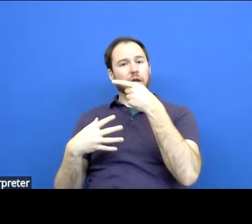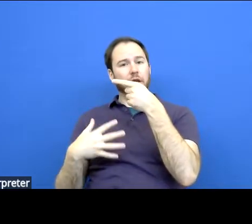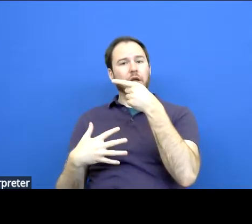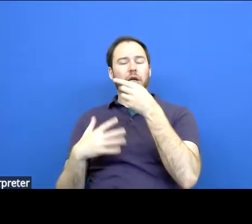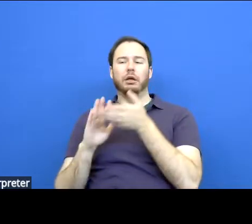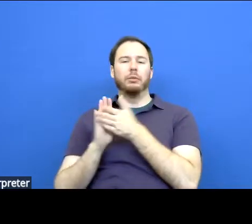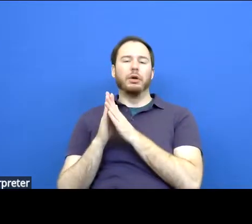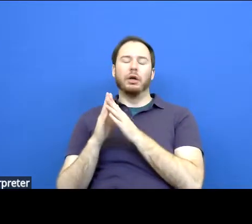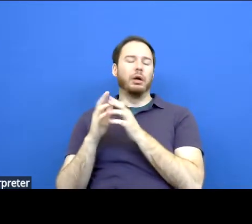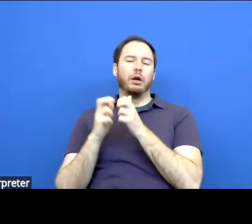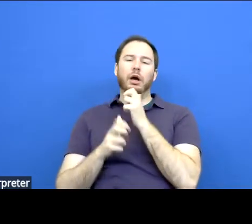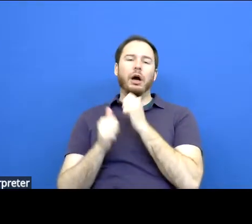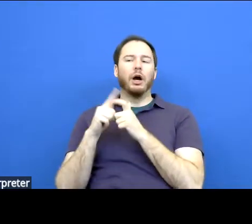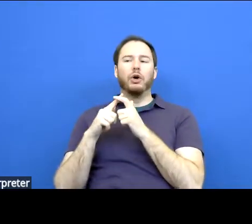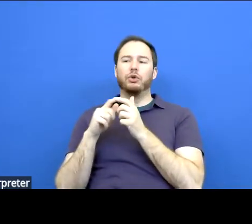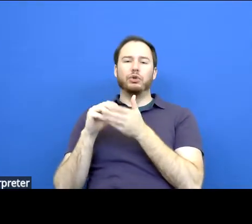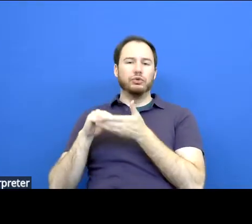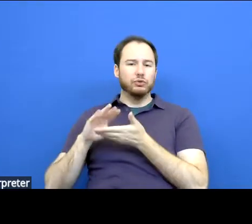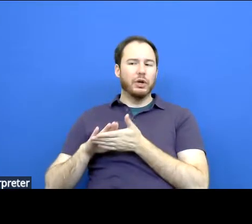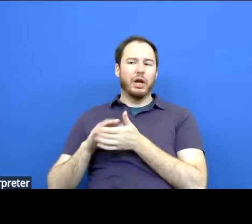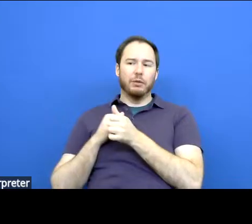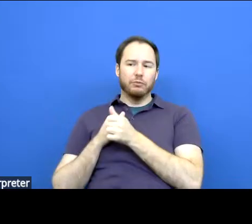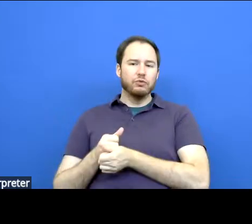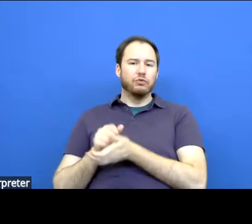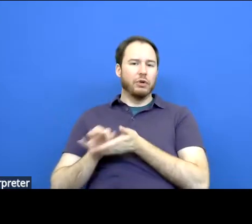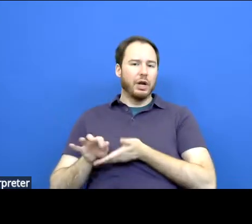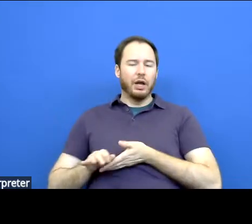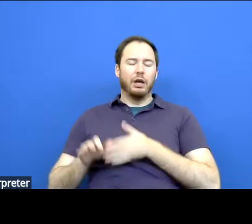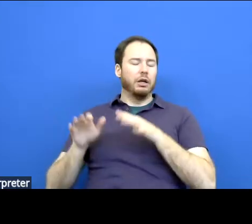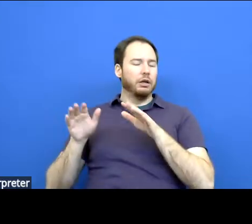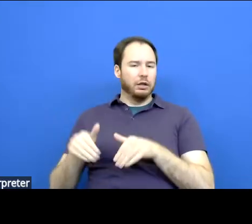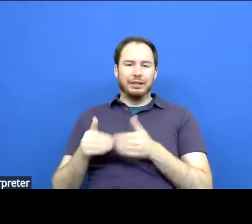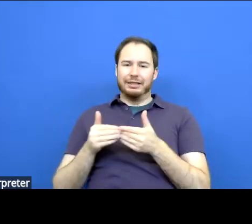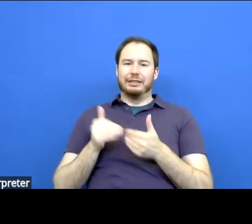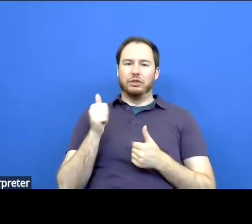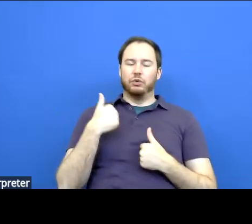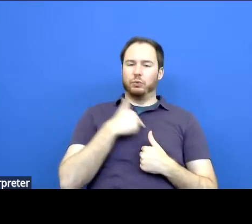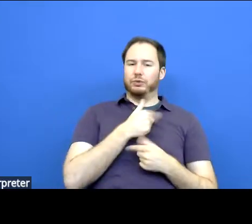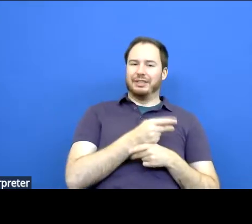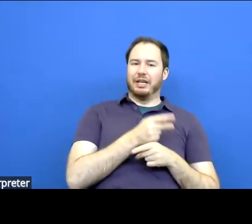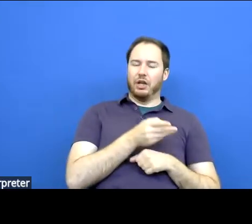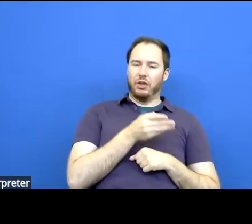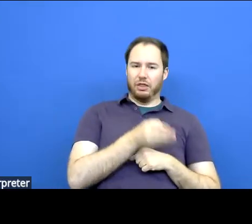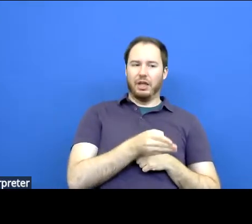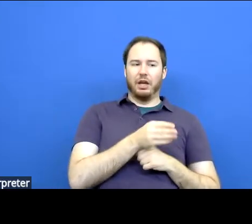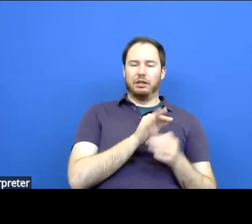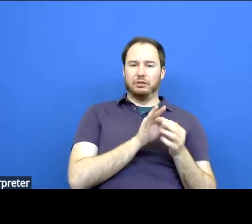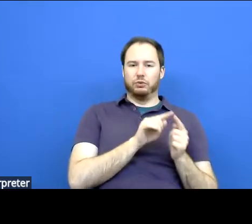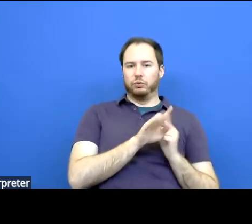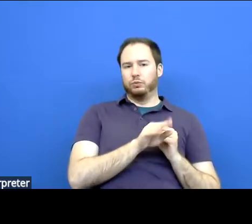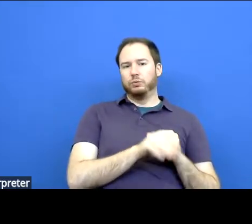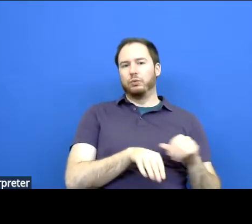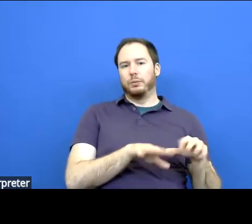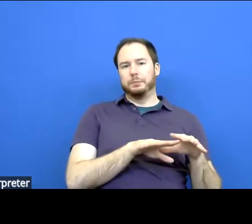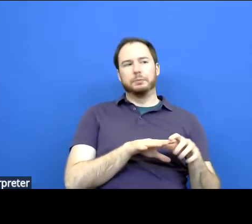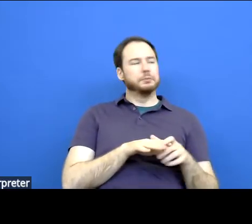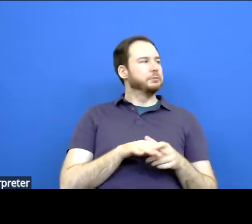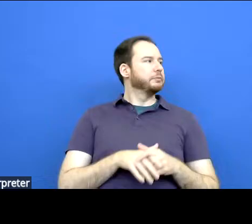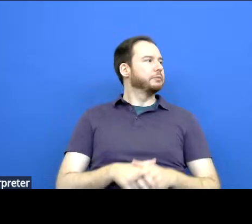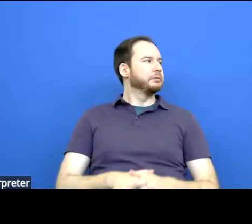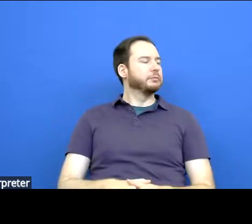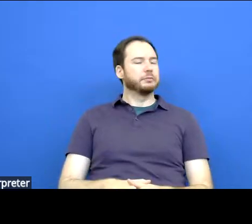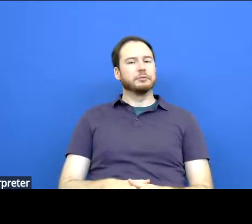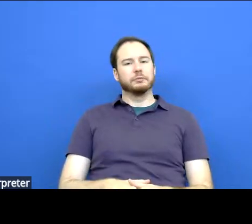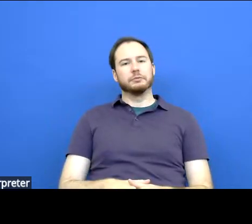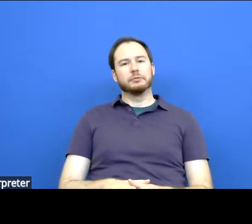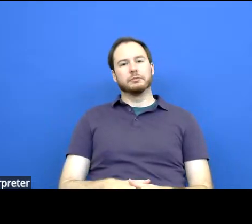harder it is to keep track of stuff. It's easier if you put it, like I said, it'll be a